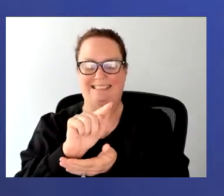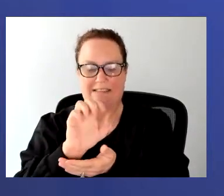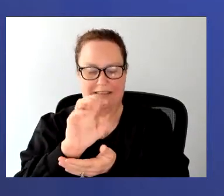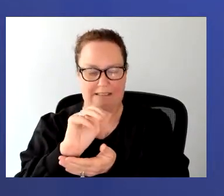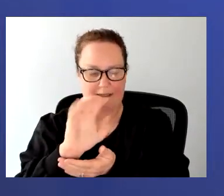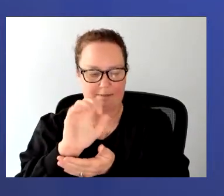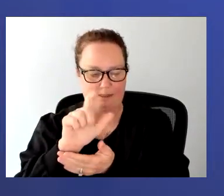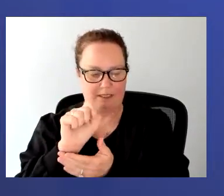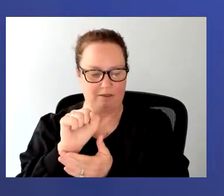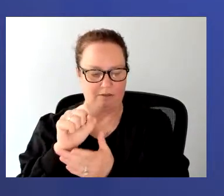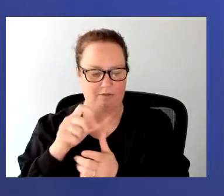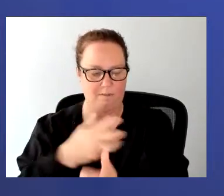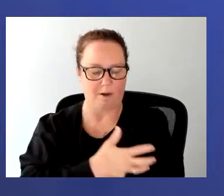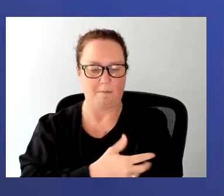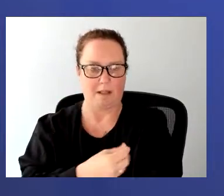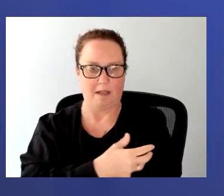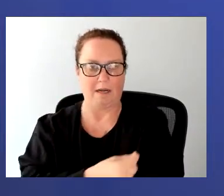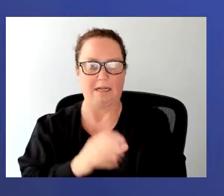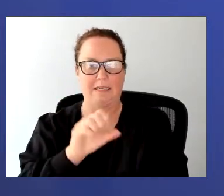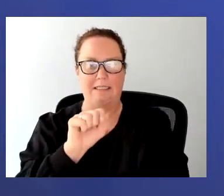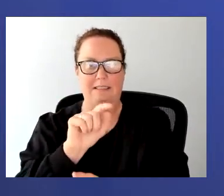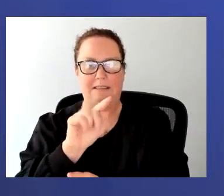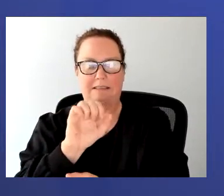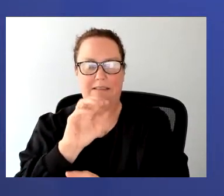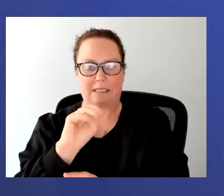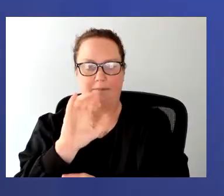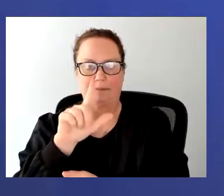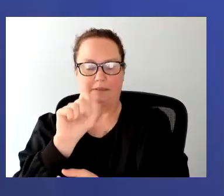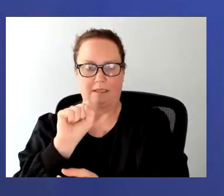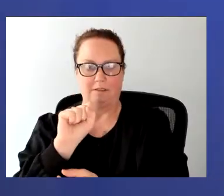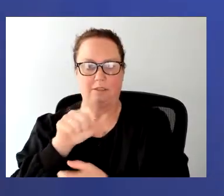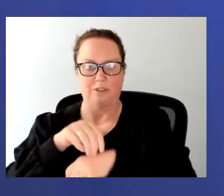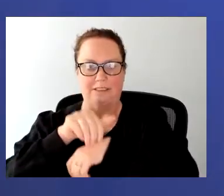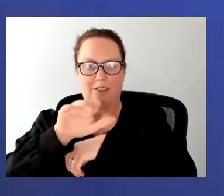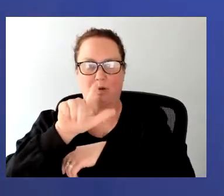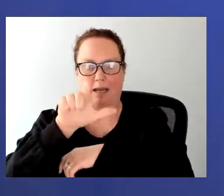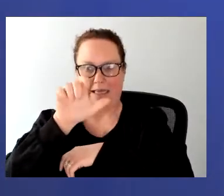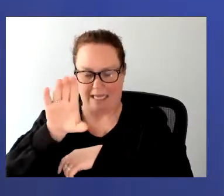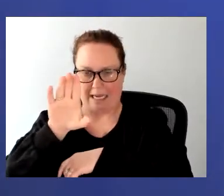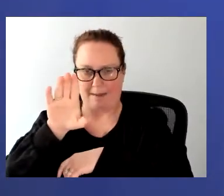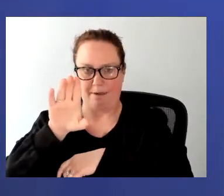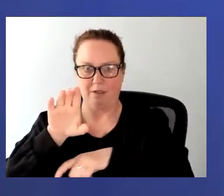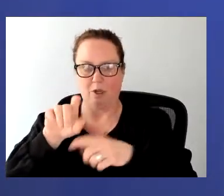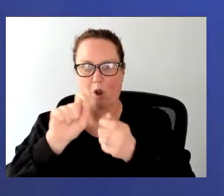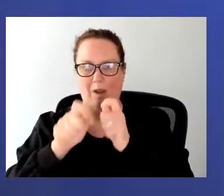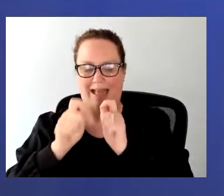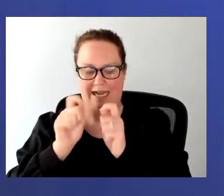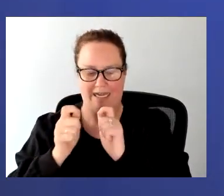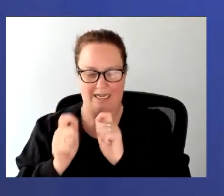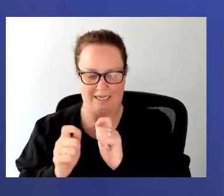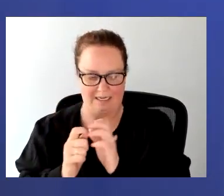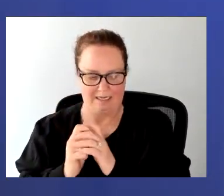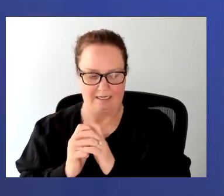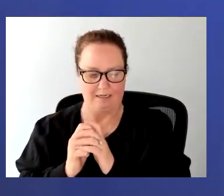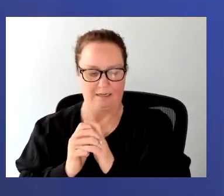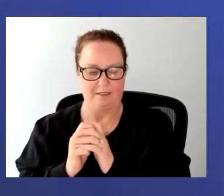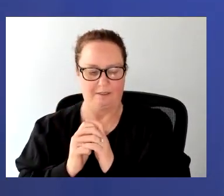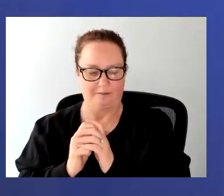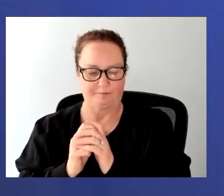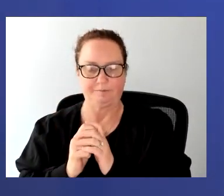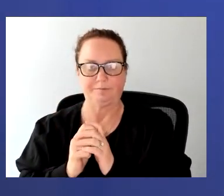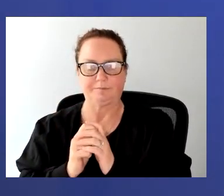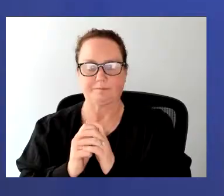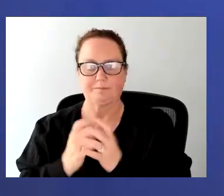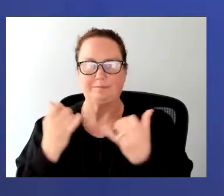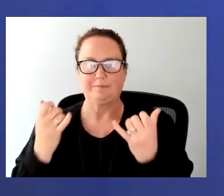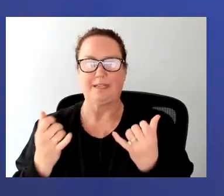stem cells. These stem cells are sent to a laboratory to undergo editing, either Casgevy or Lyfgenia. Now we have the cells